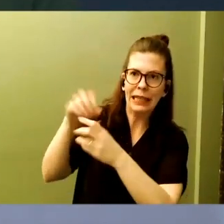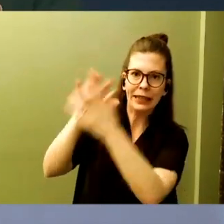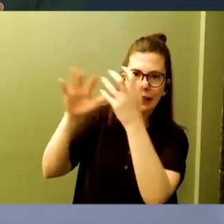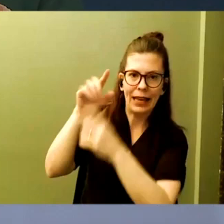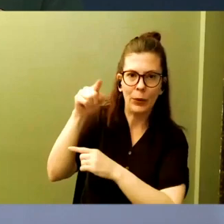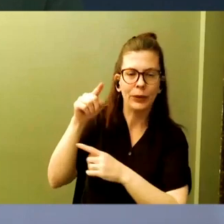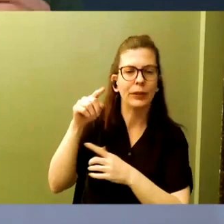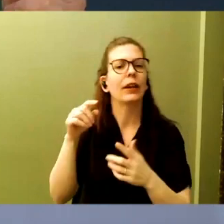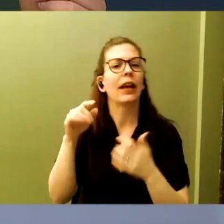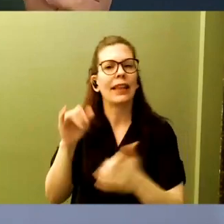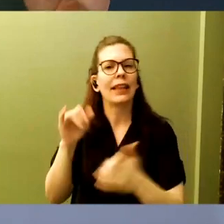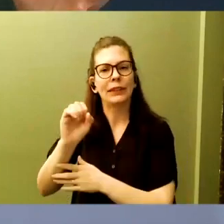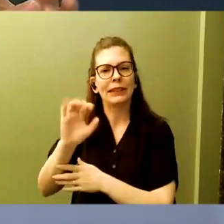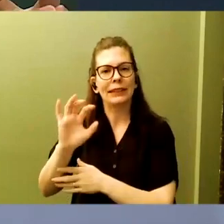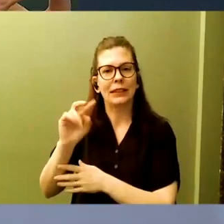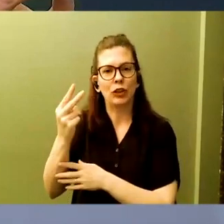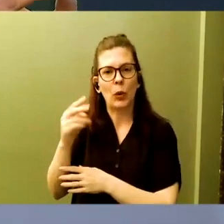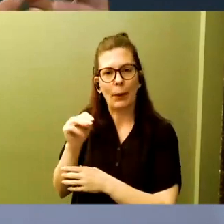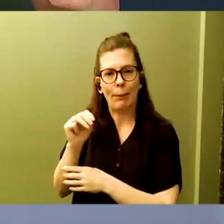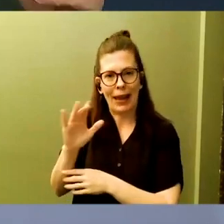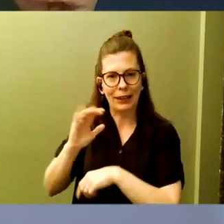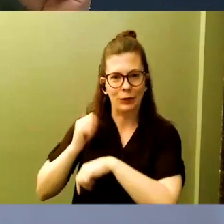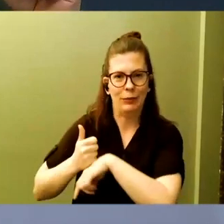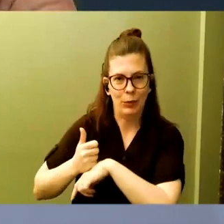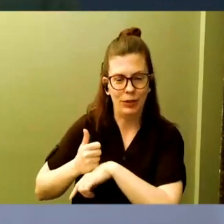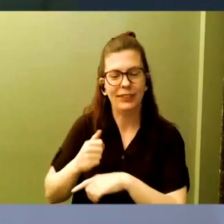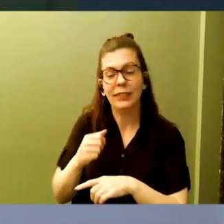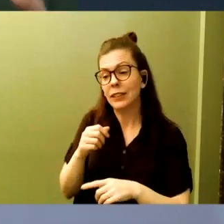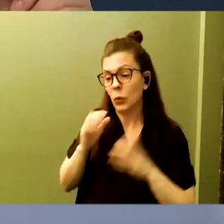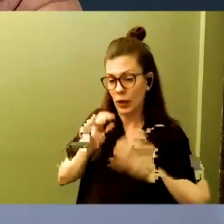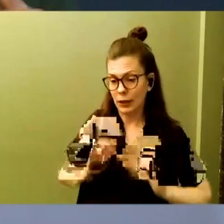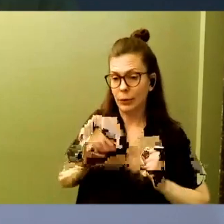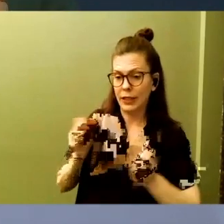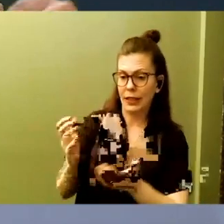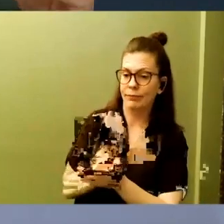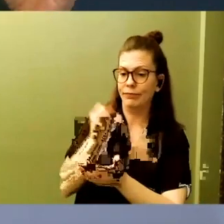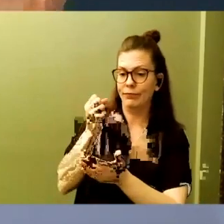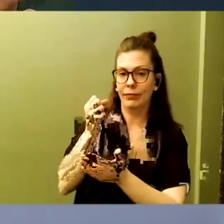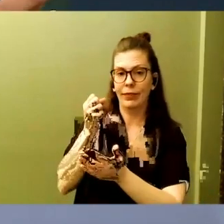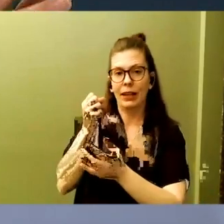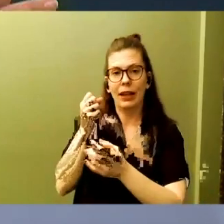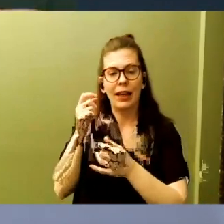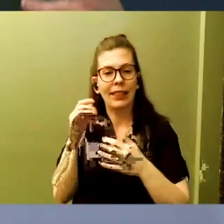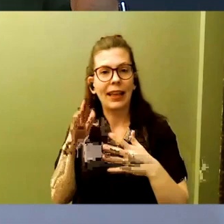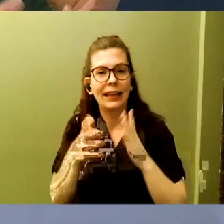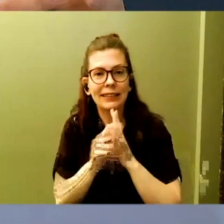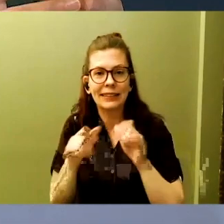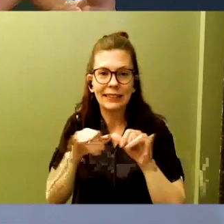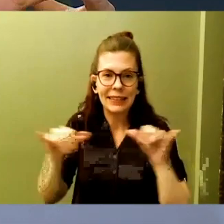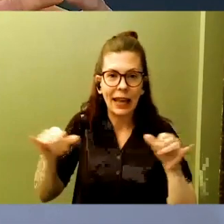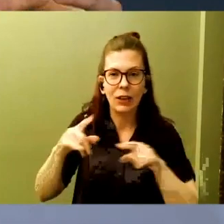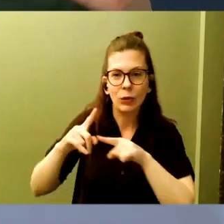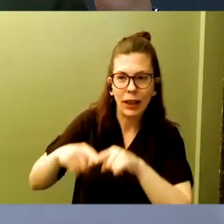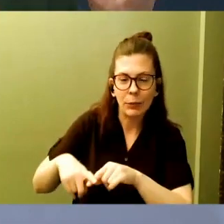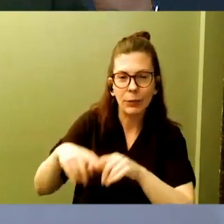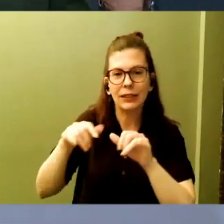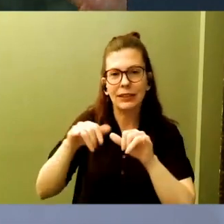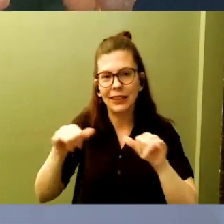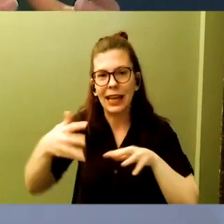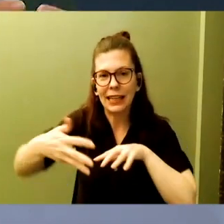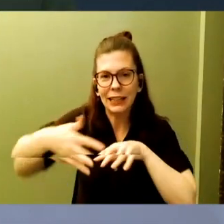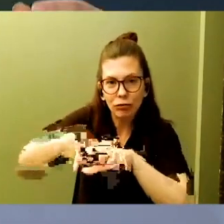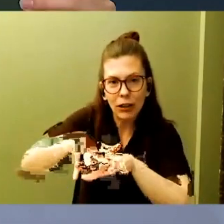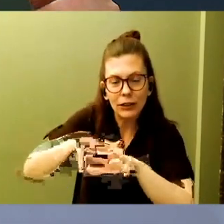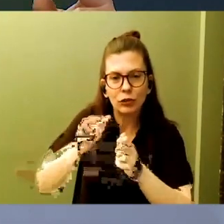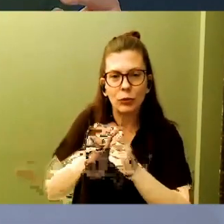born, which is like customers can leverage the elasticity, the scalability, the reliability, and integration with multiple